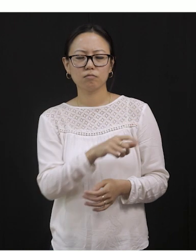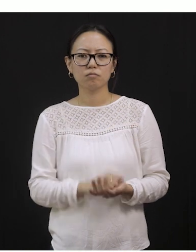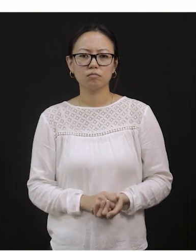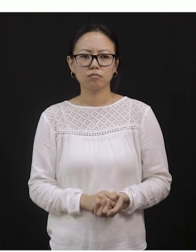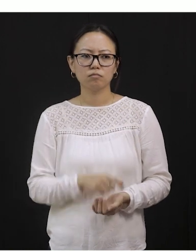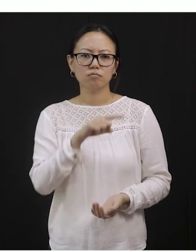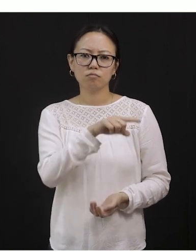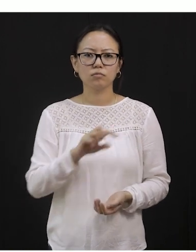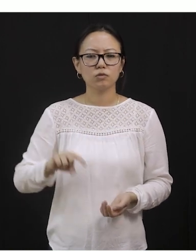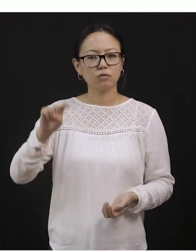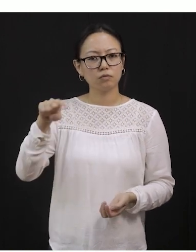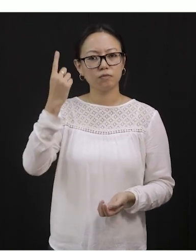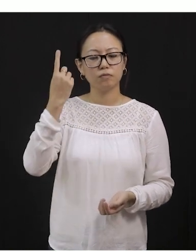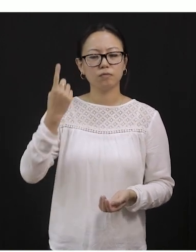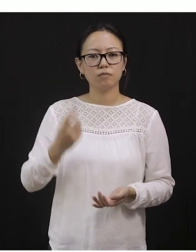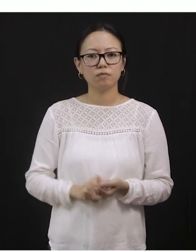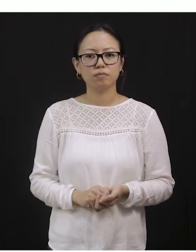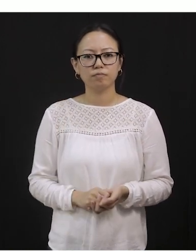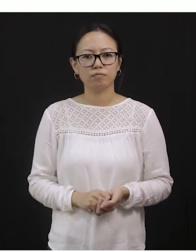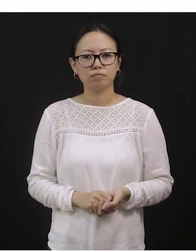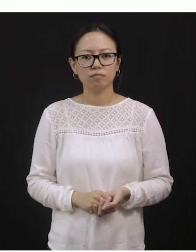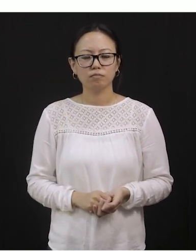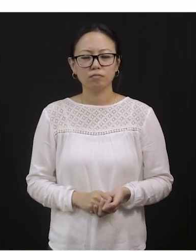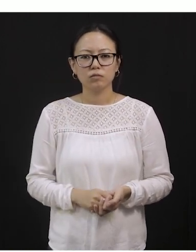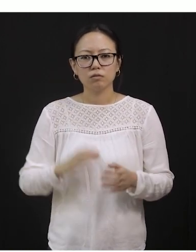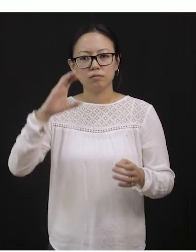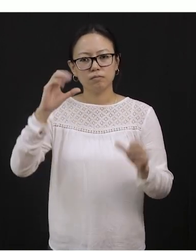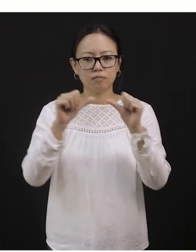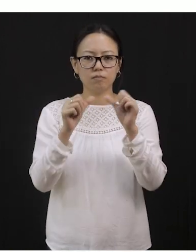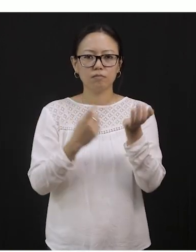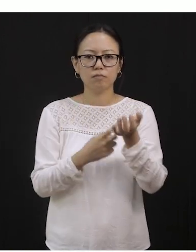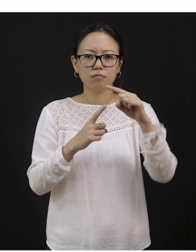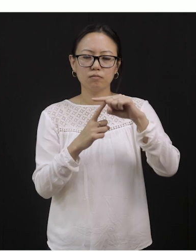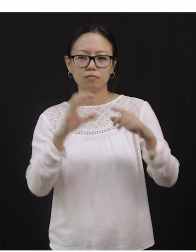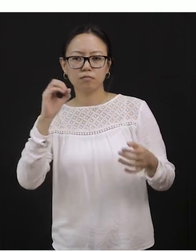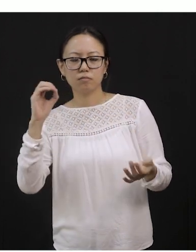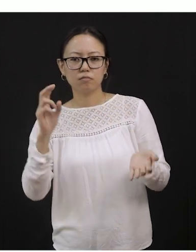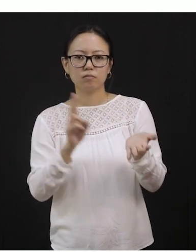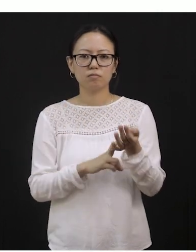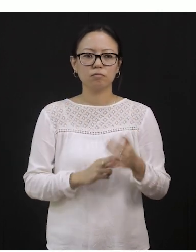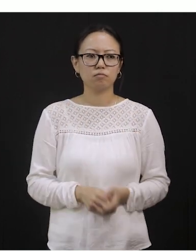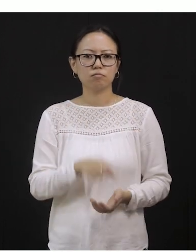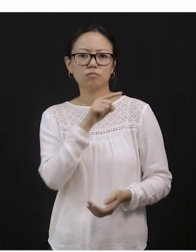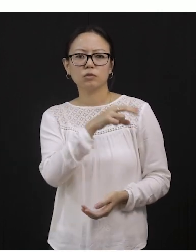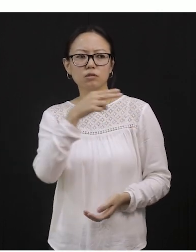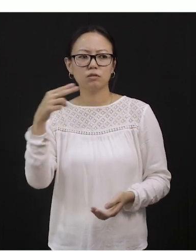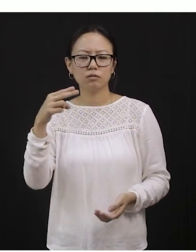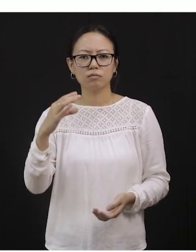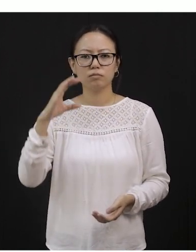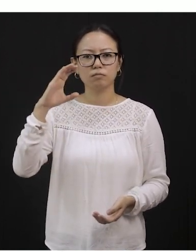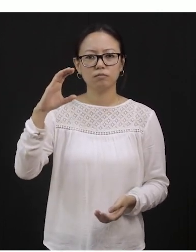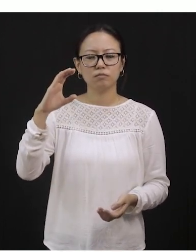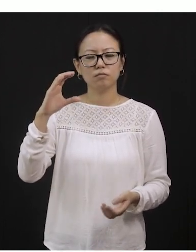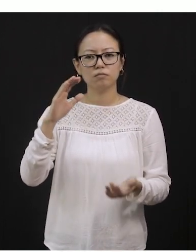to introduce to you all. He is none other than Chota Pim, right? Pim, Pim, Pim, Chota